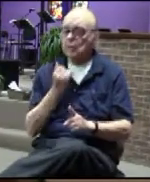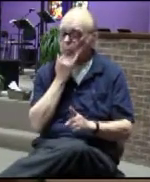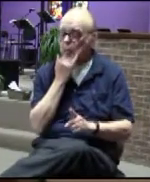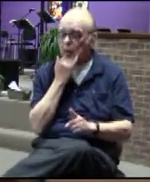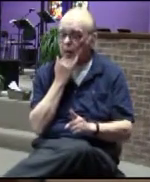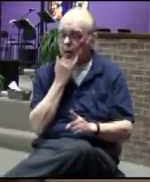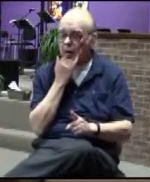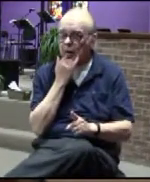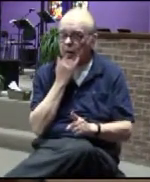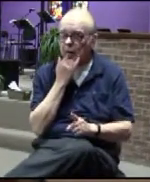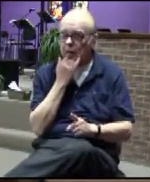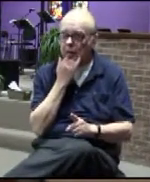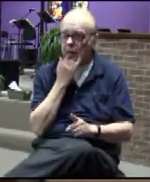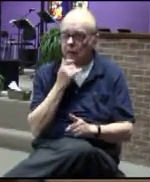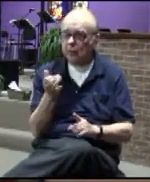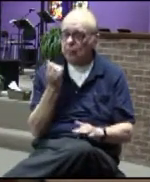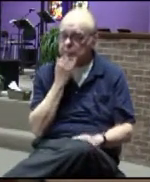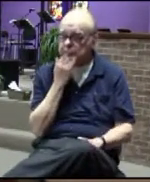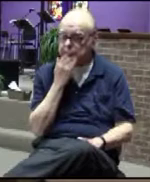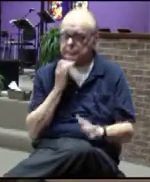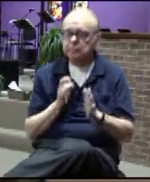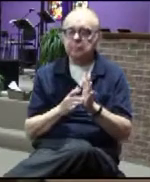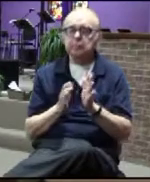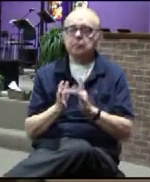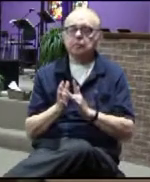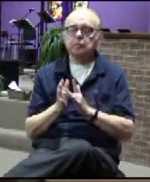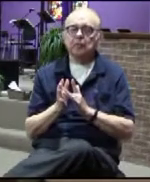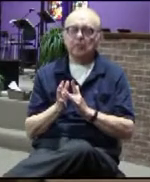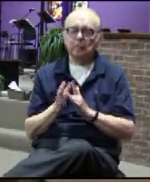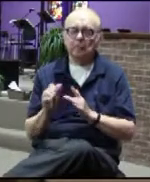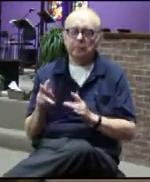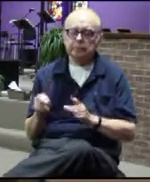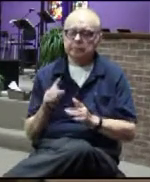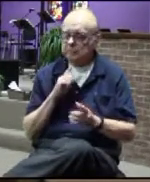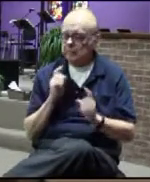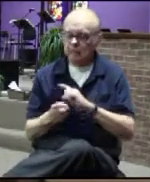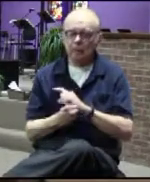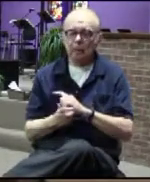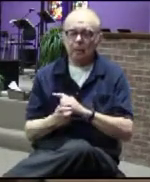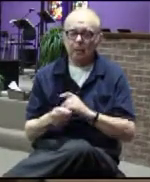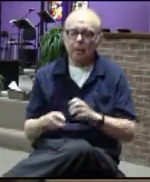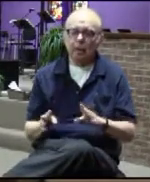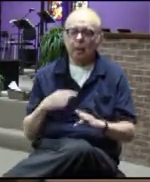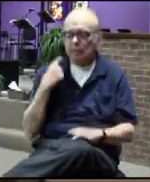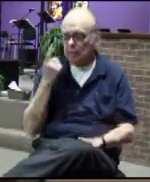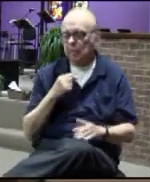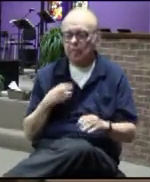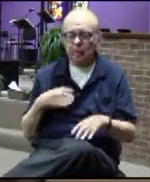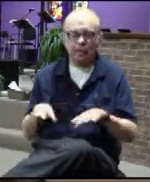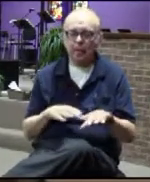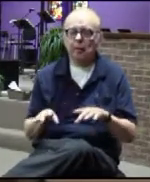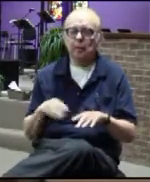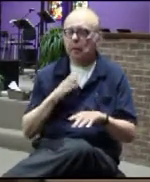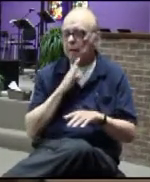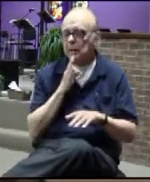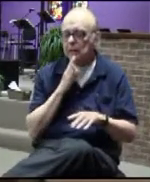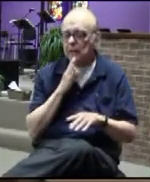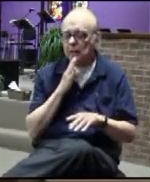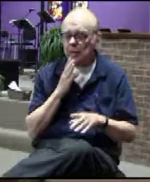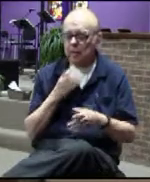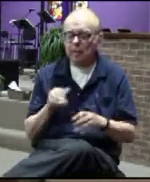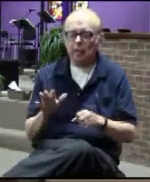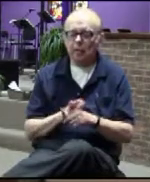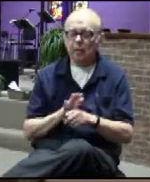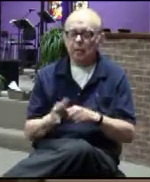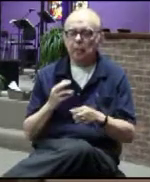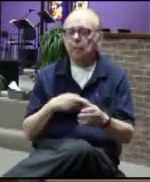Jesus and John didn't change the way they look the way they act in the way they talk in order to